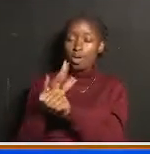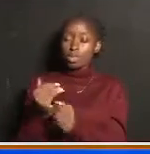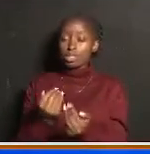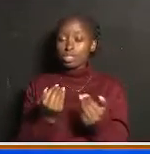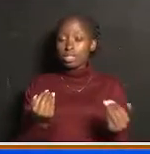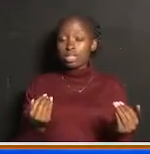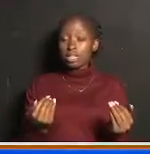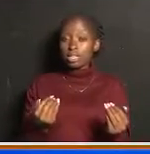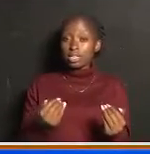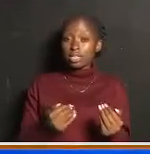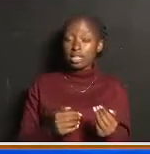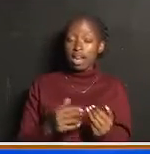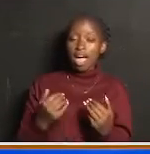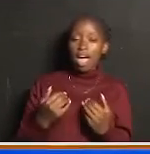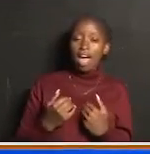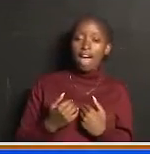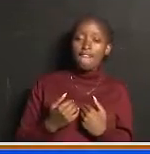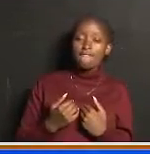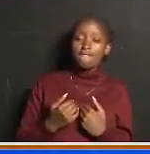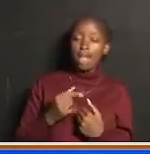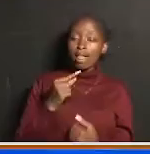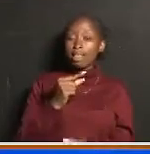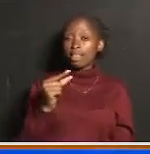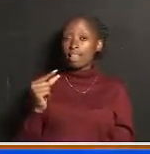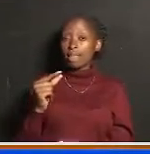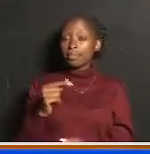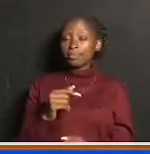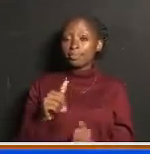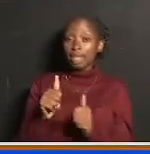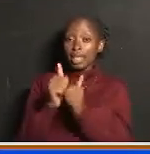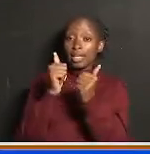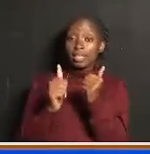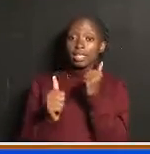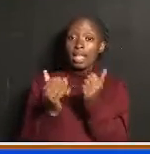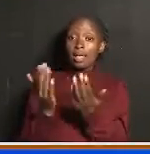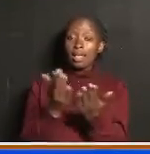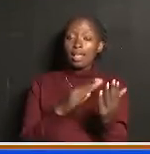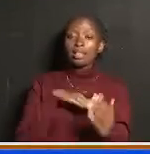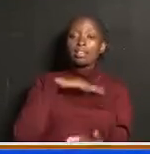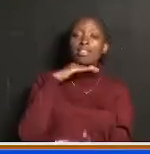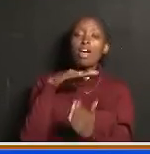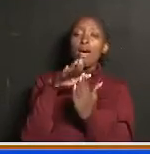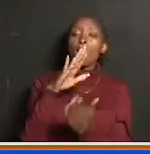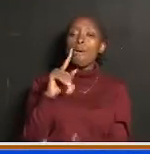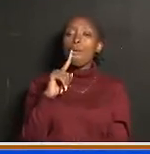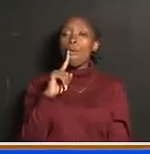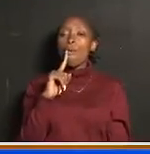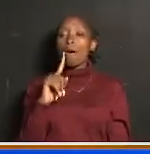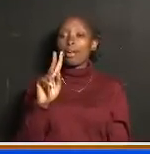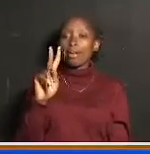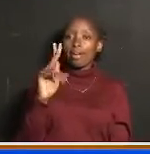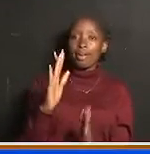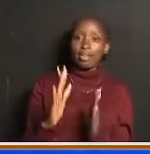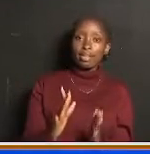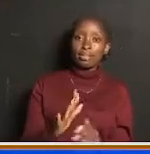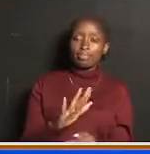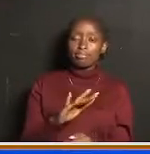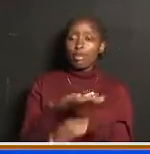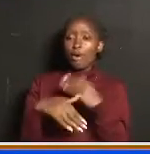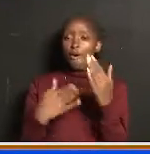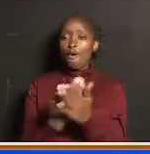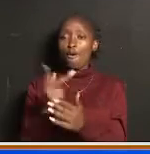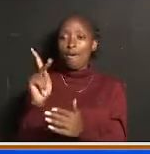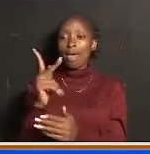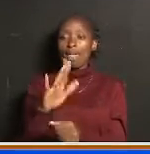latest incident leading to the deaths of more than 100 Kenyans. The whole of Kenya, particularly children of